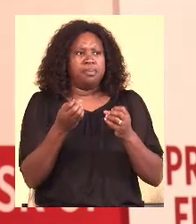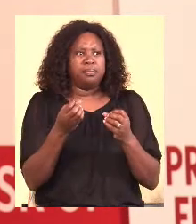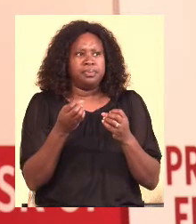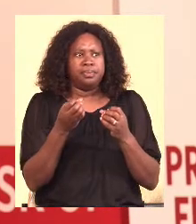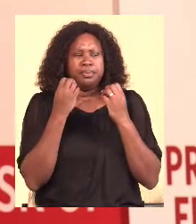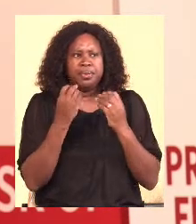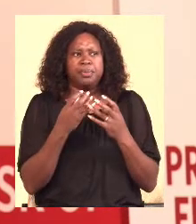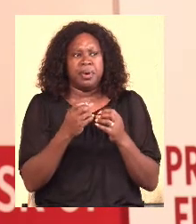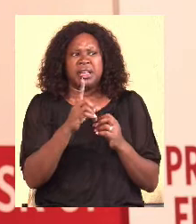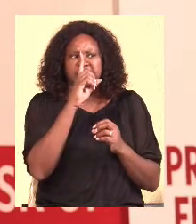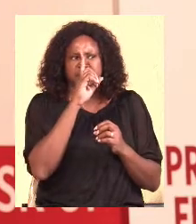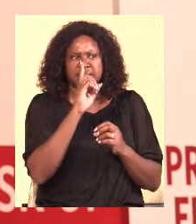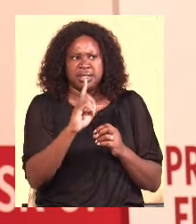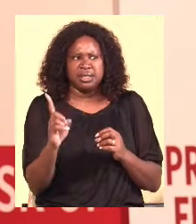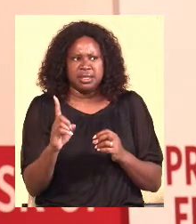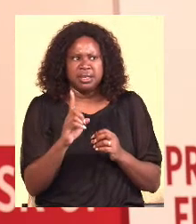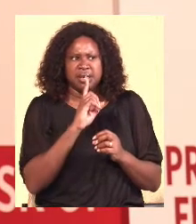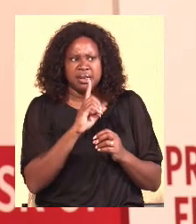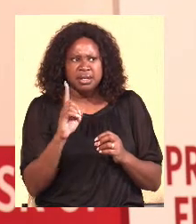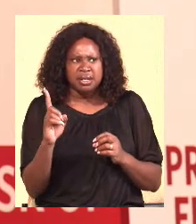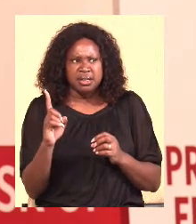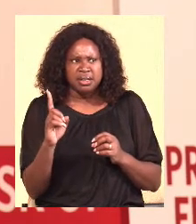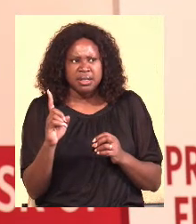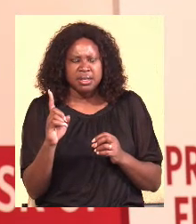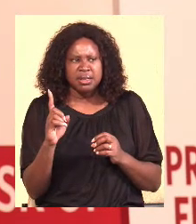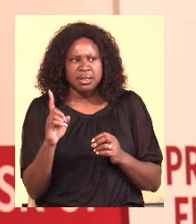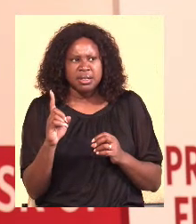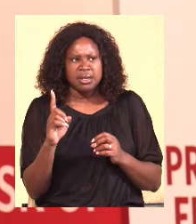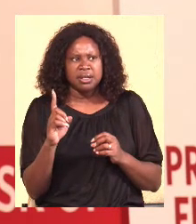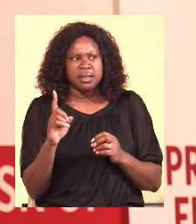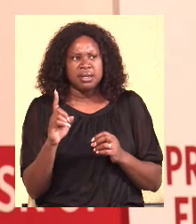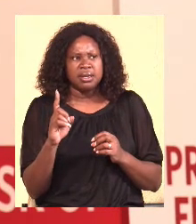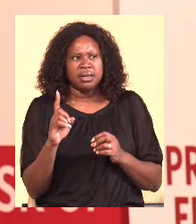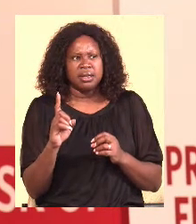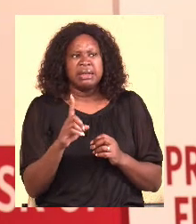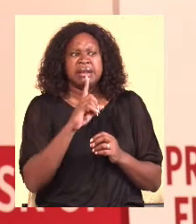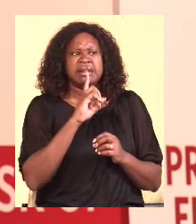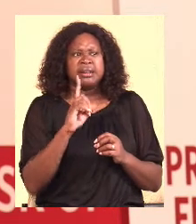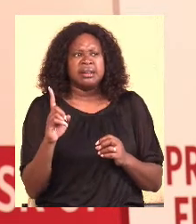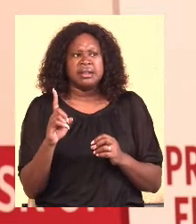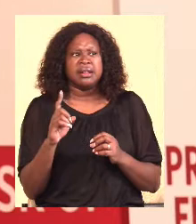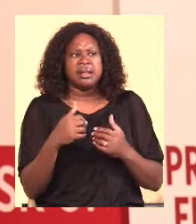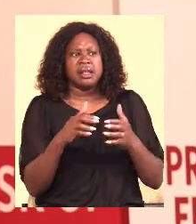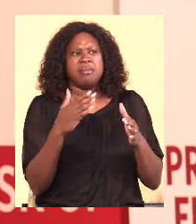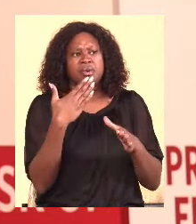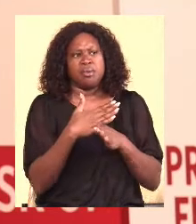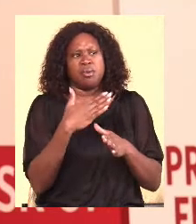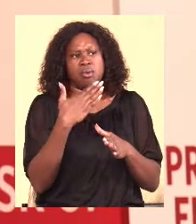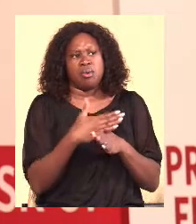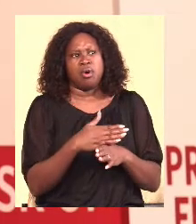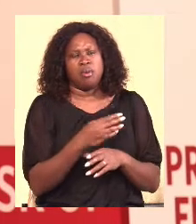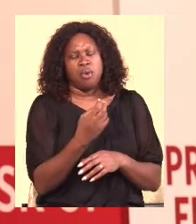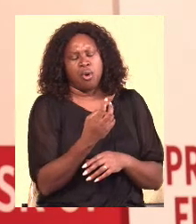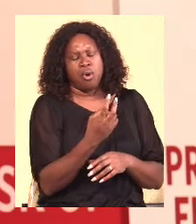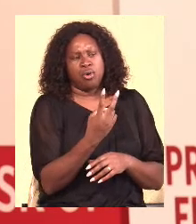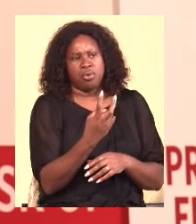teachers who are saying they are going back to work. We have already announced that teachers will resume work on the 20th, but they will start